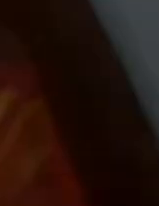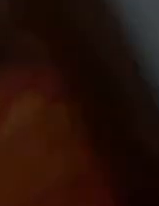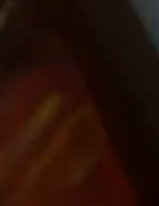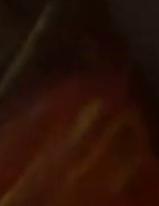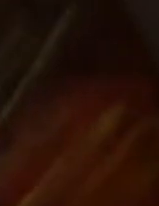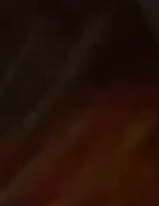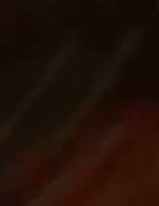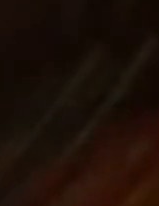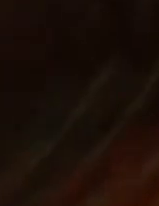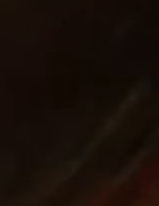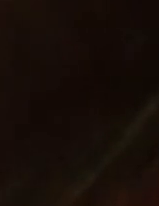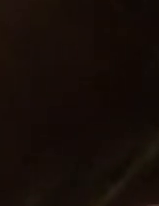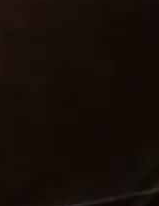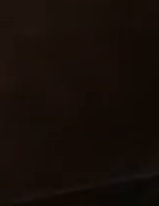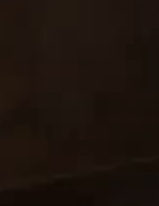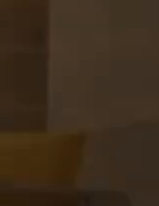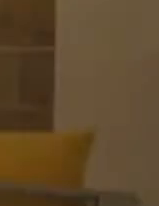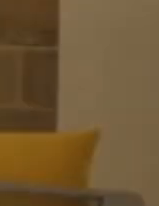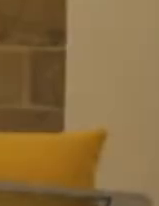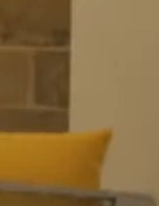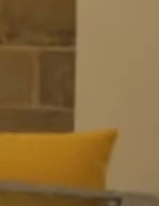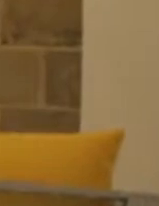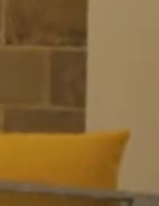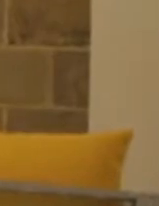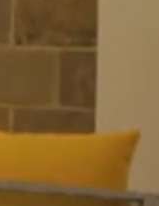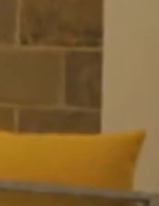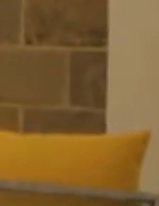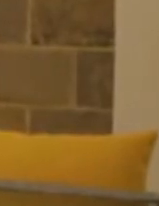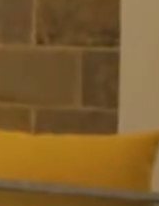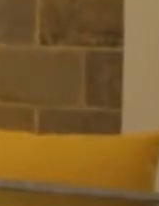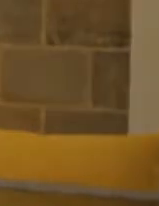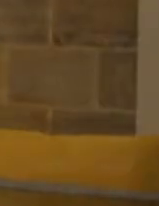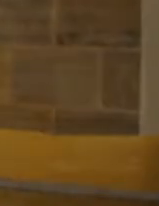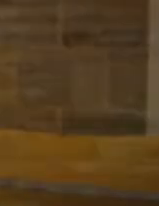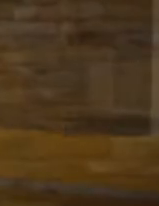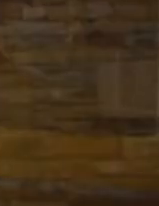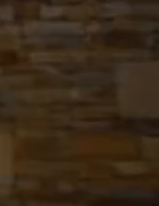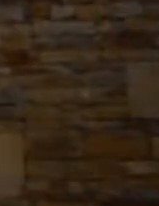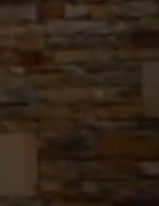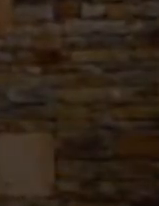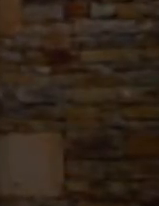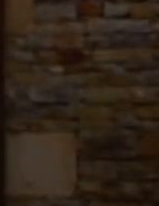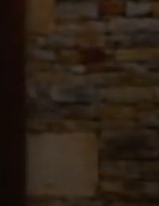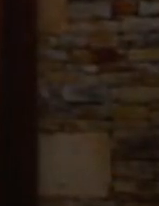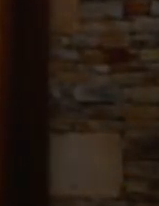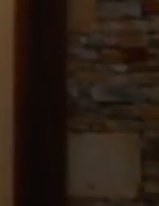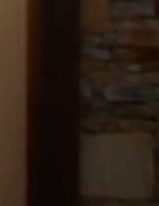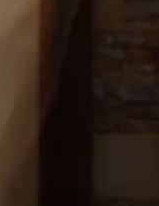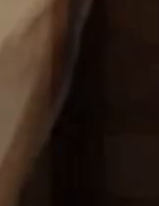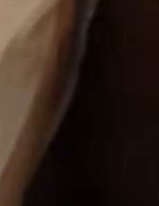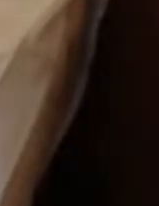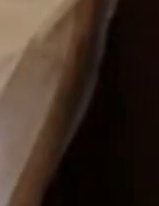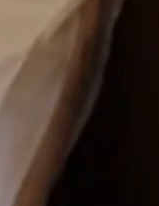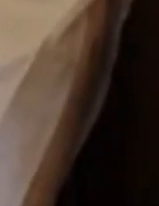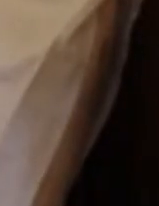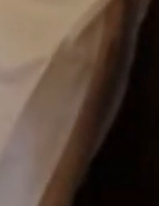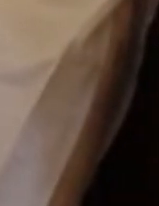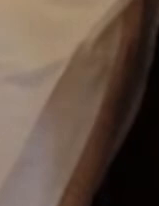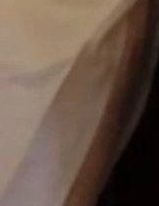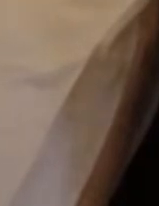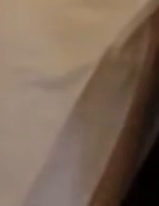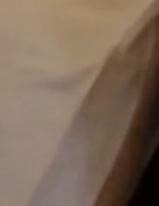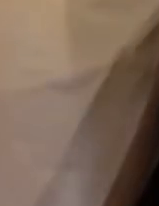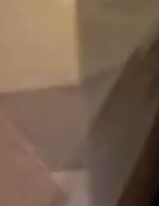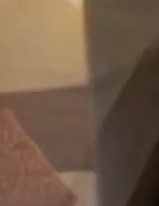you are. Step into comfort, pampering and blissful customer-centric service as you select from